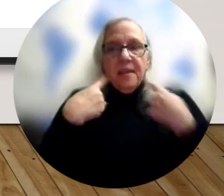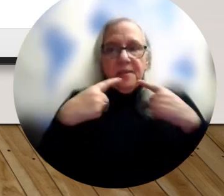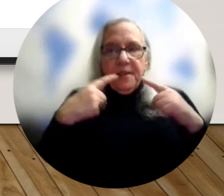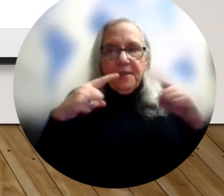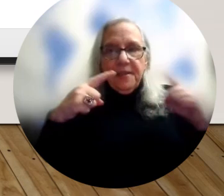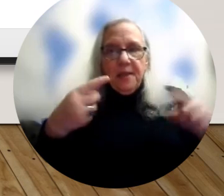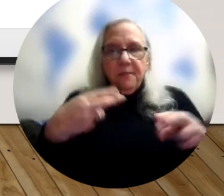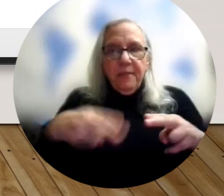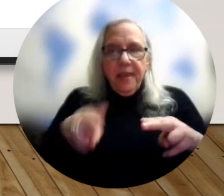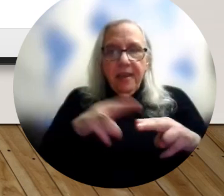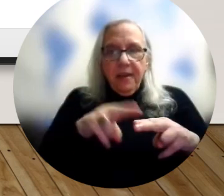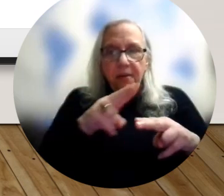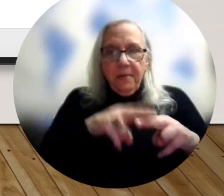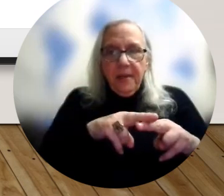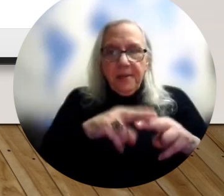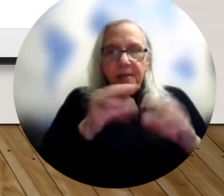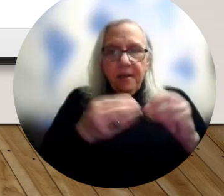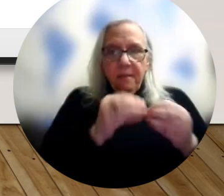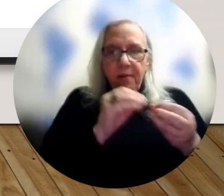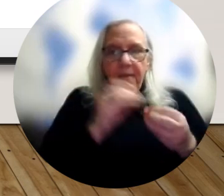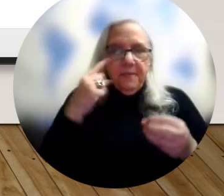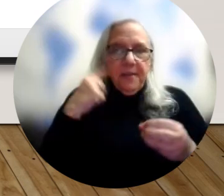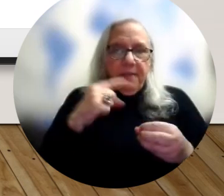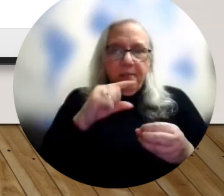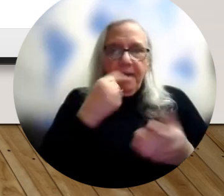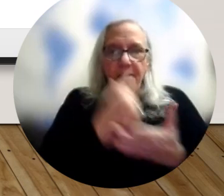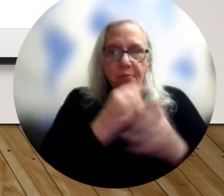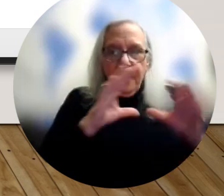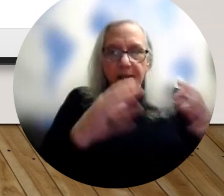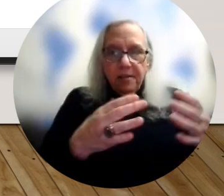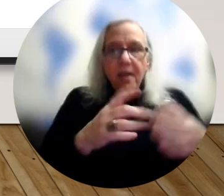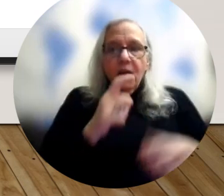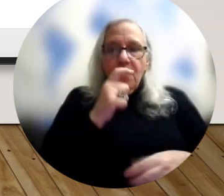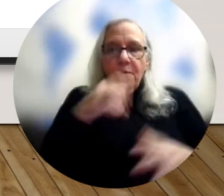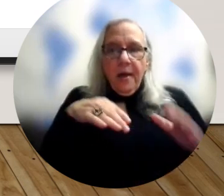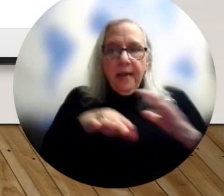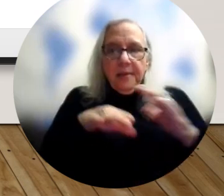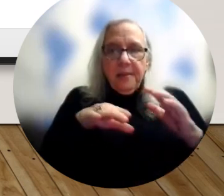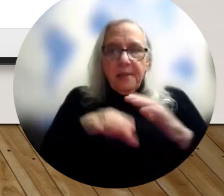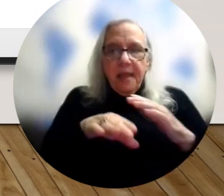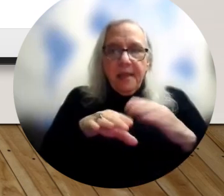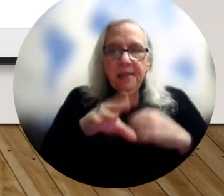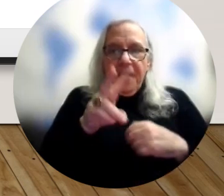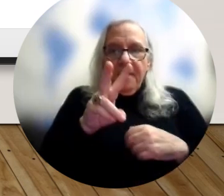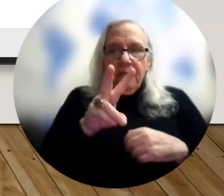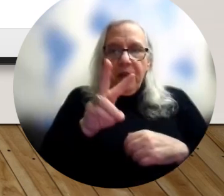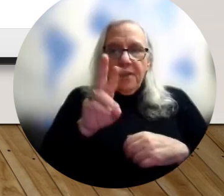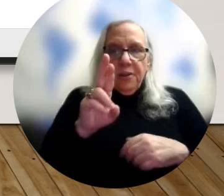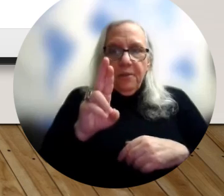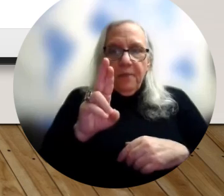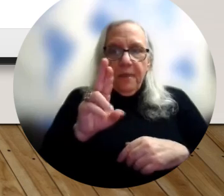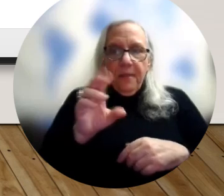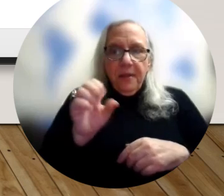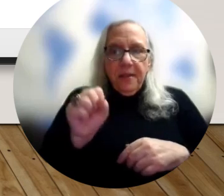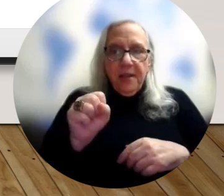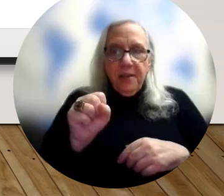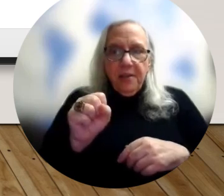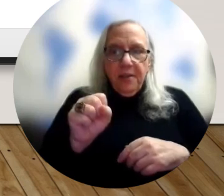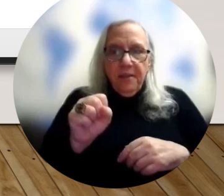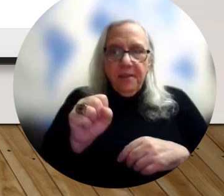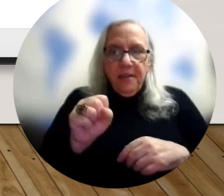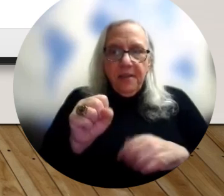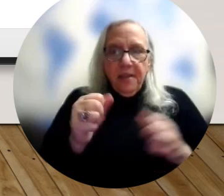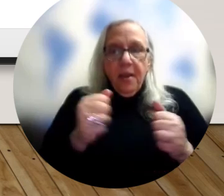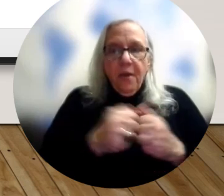pre-ETS, successfully increase the number of deaf graduates who will access vocational